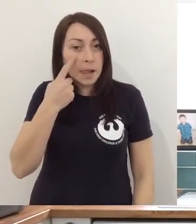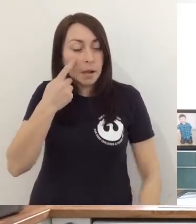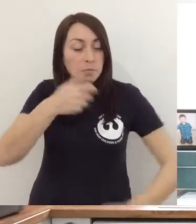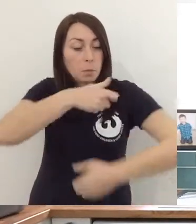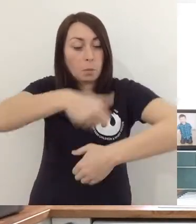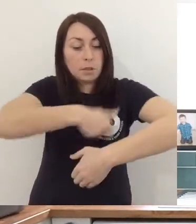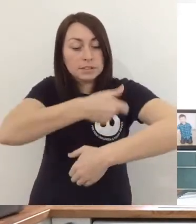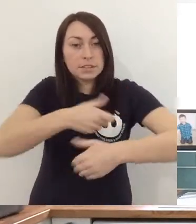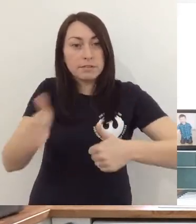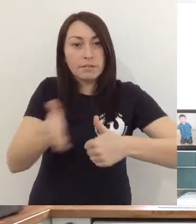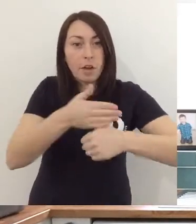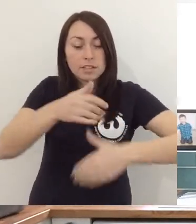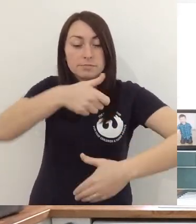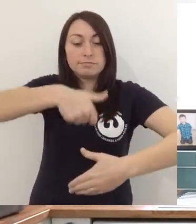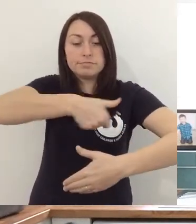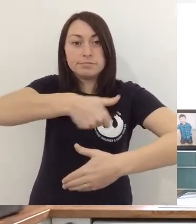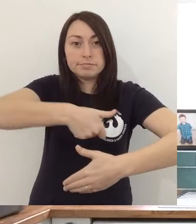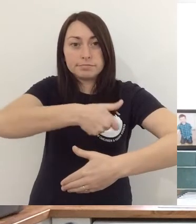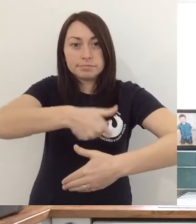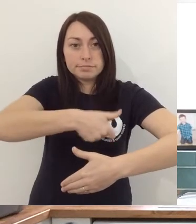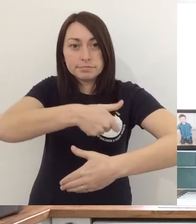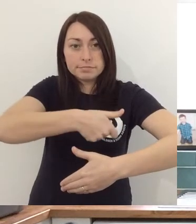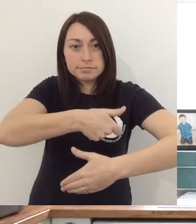your whisk back on first.